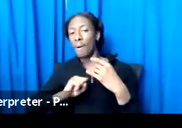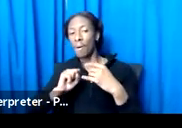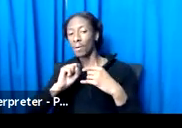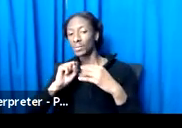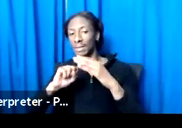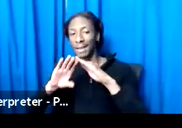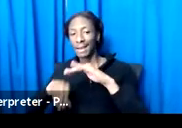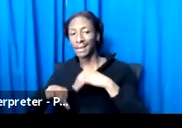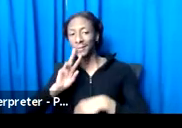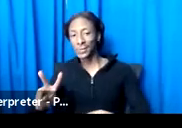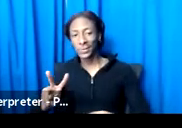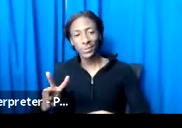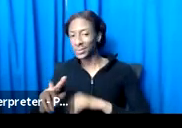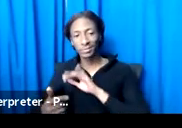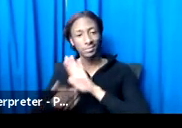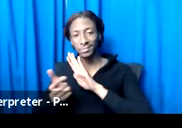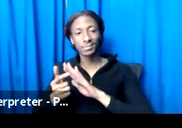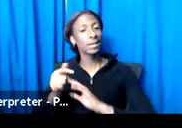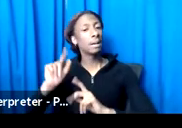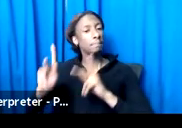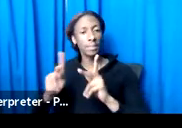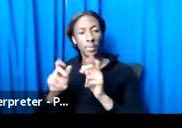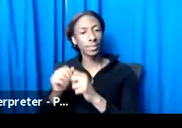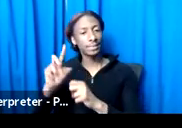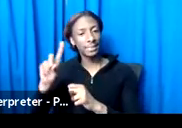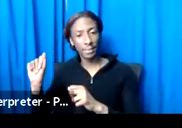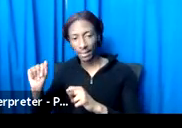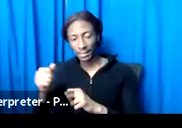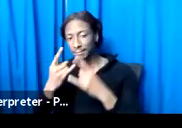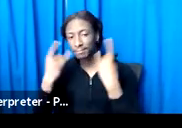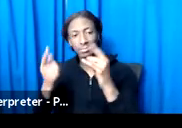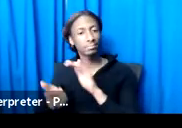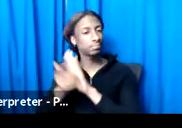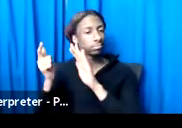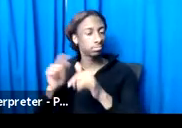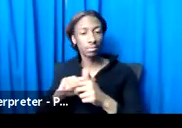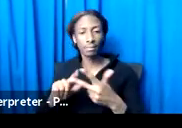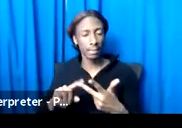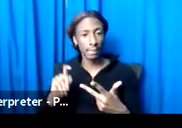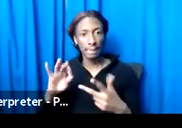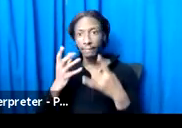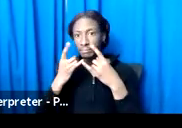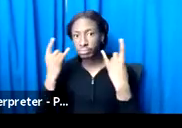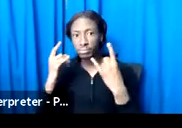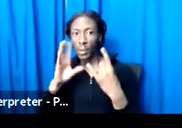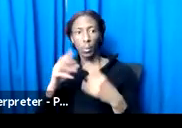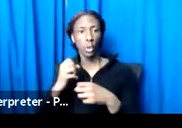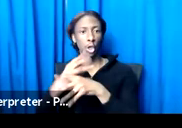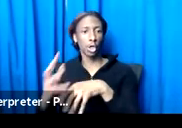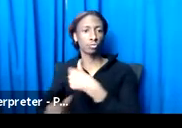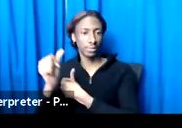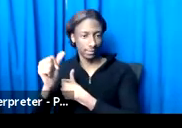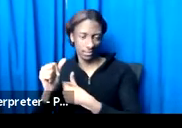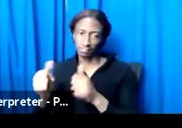a person with a disability who cannot wear a mask, a person for whom wearing a mask would create a risk to workplace health or safety when